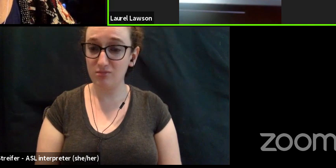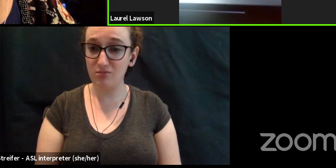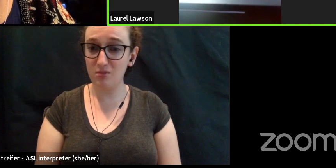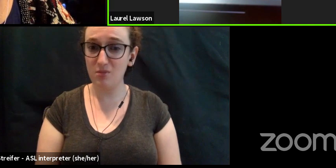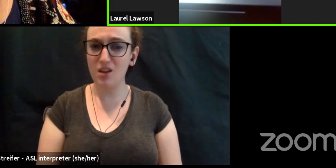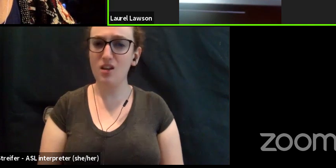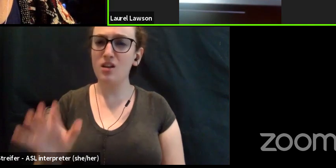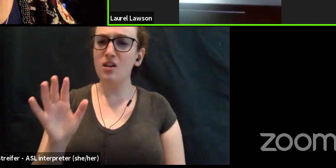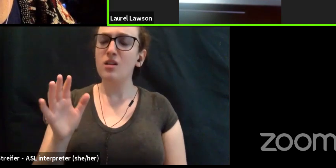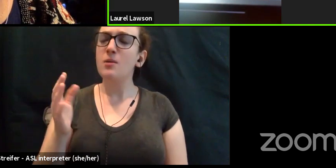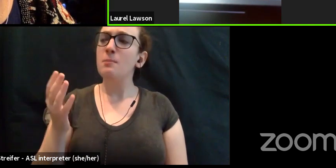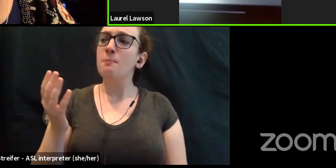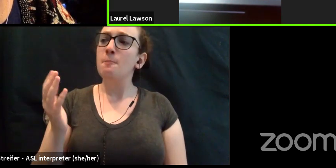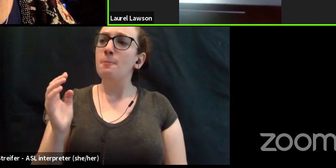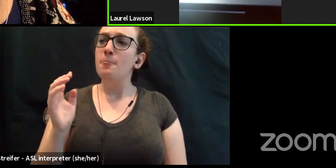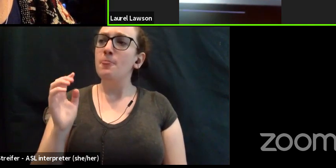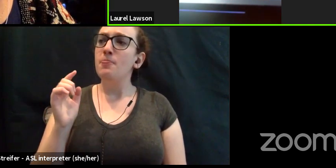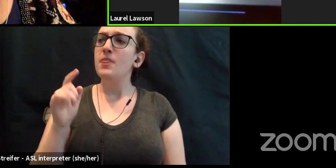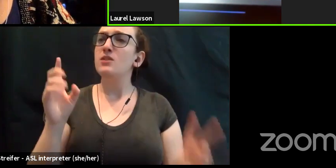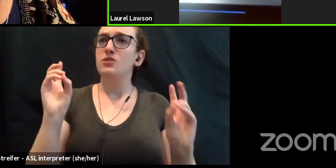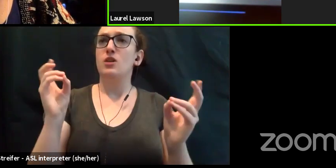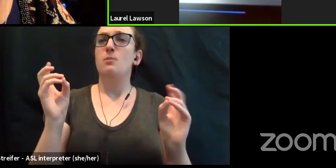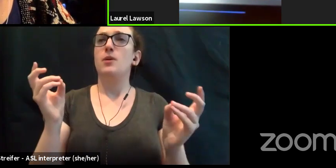So this is where